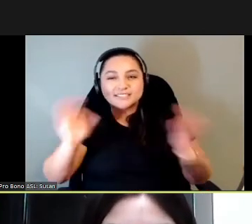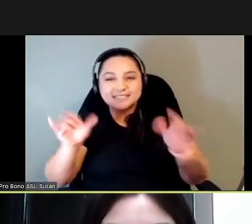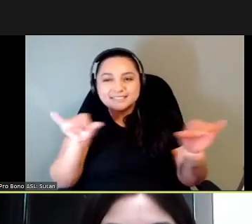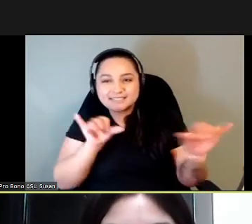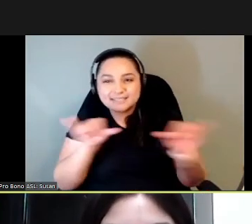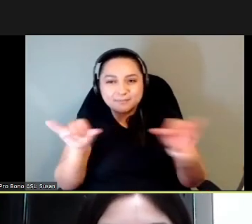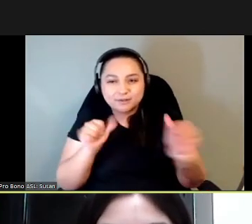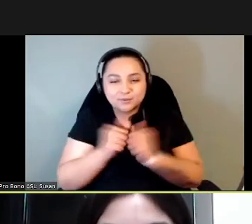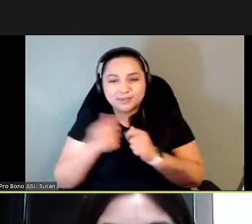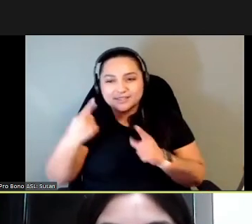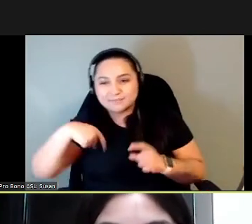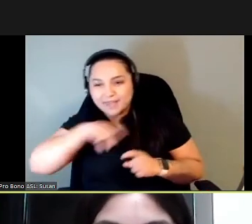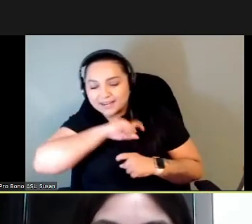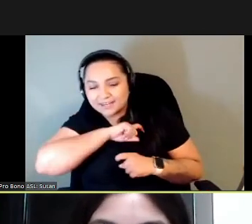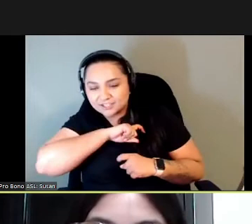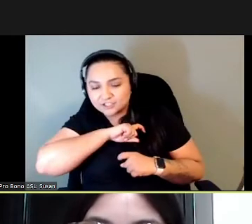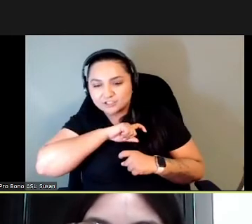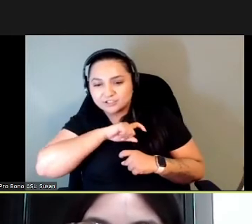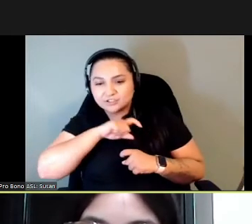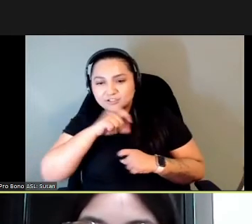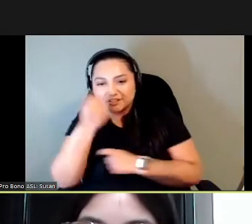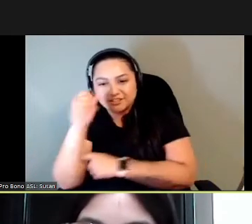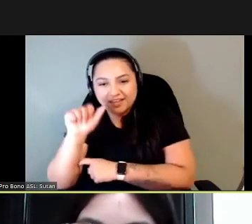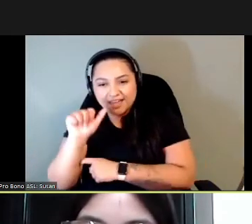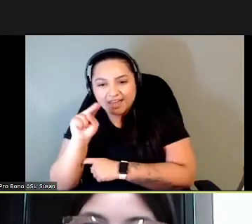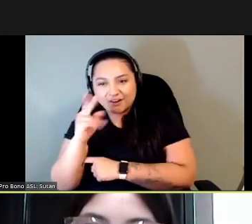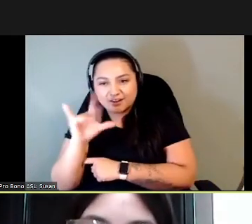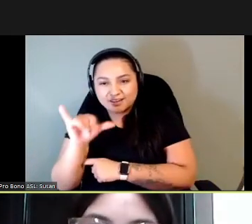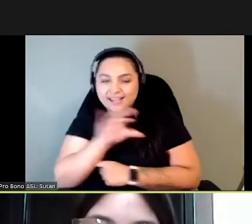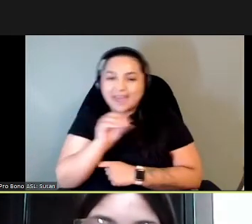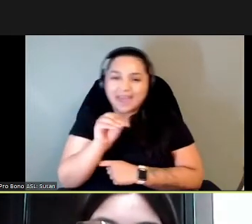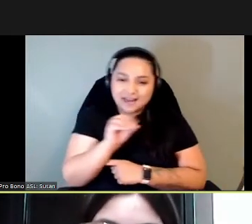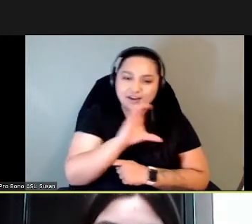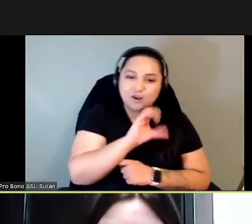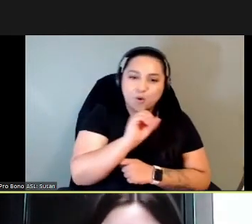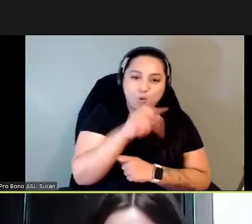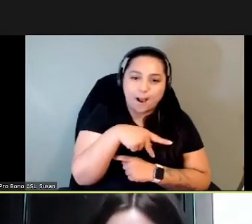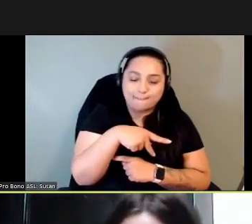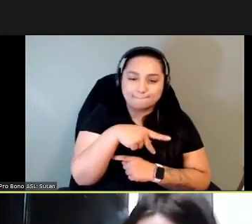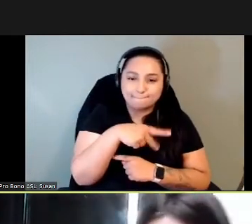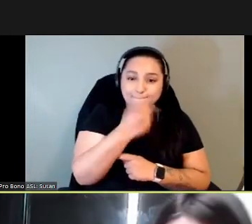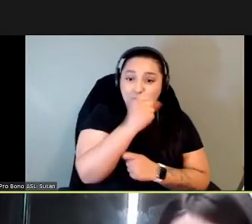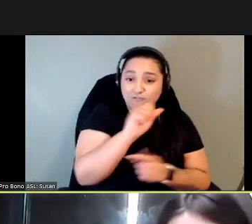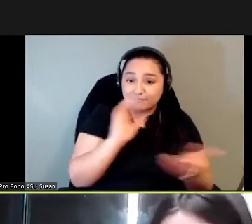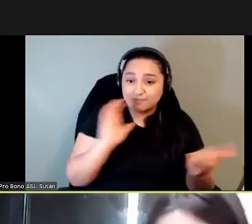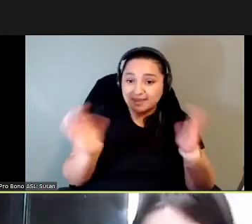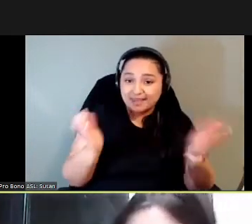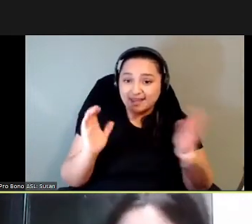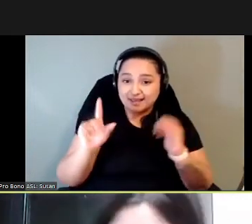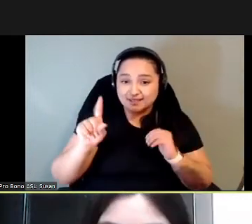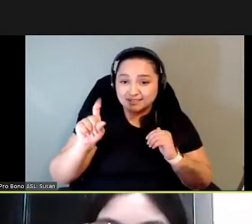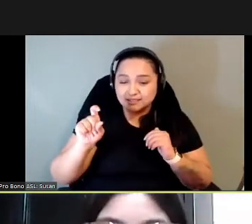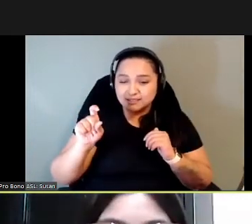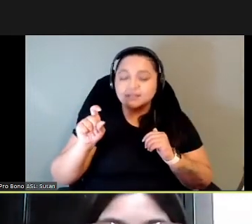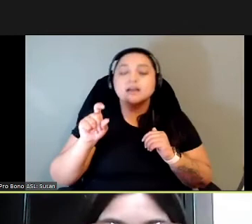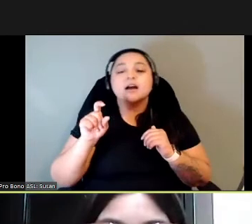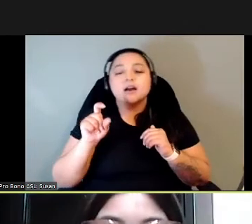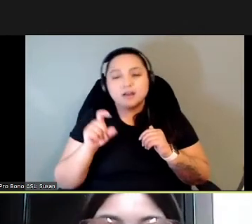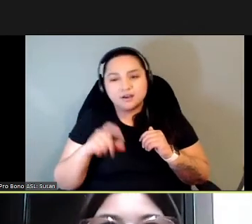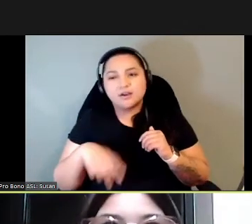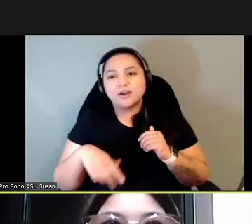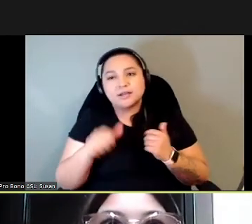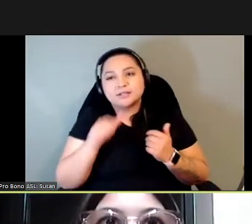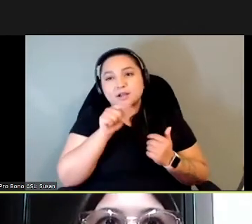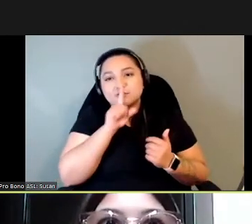Spanish anarchists and the cooperative movement. Oh, yes. Okay. Yeah, I don't know if I have enough knowledge,